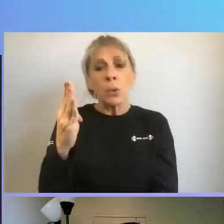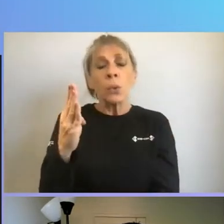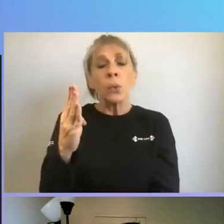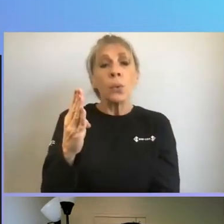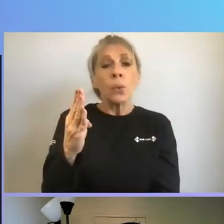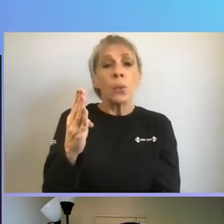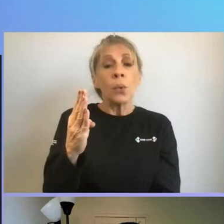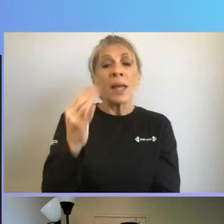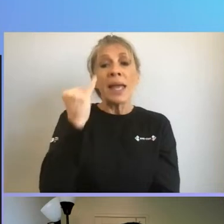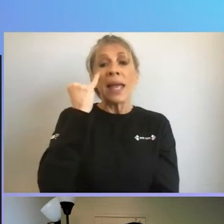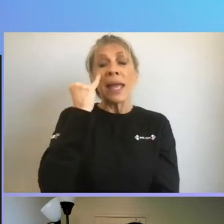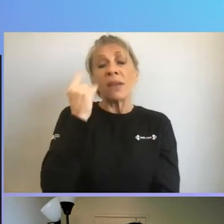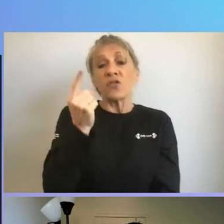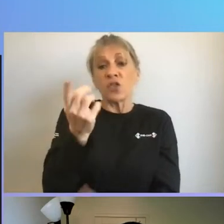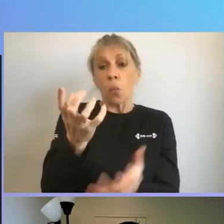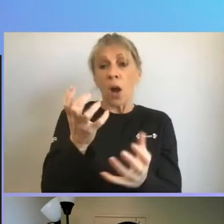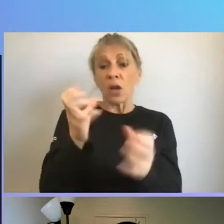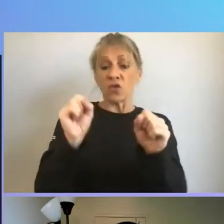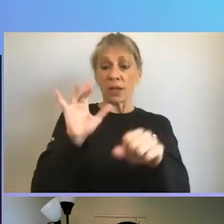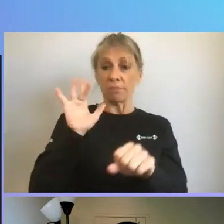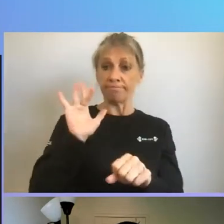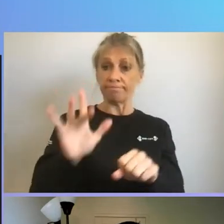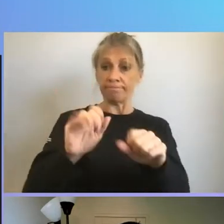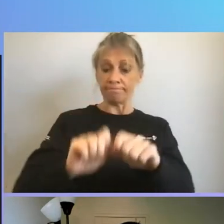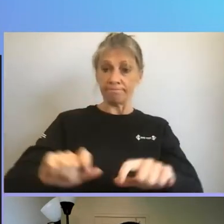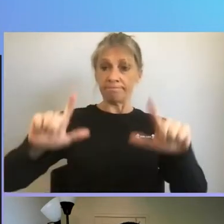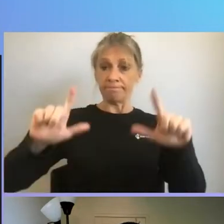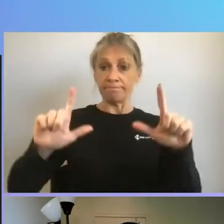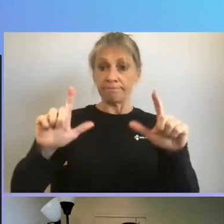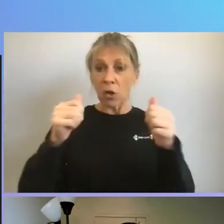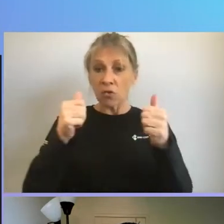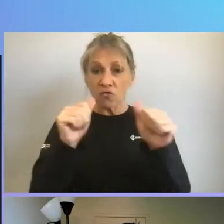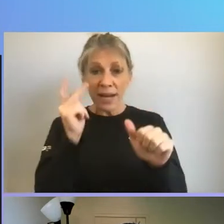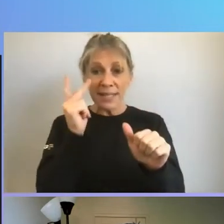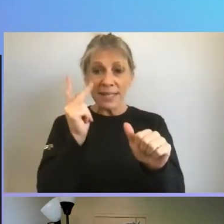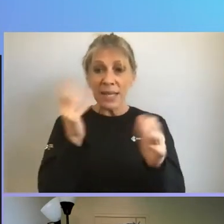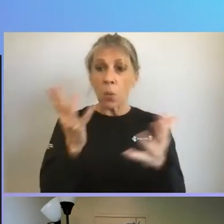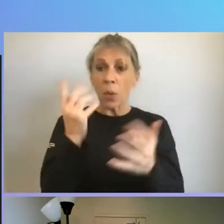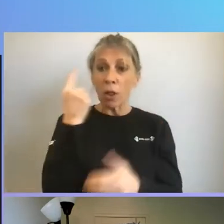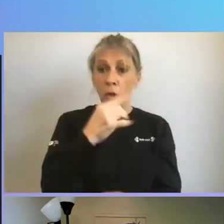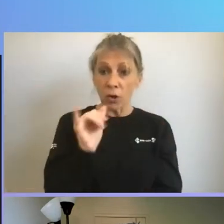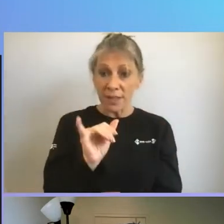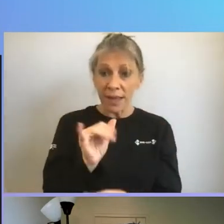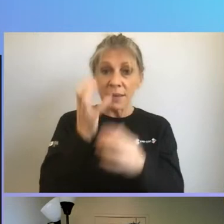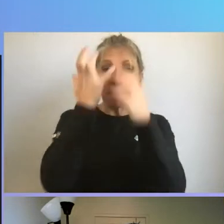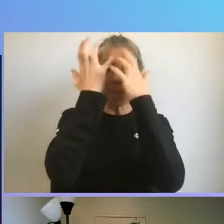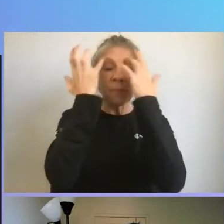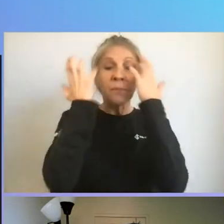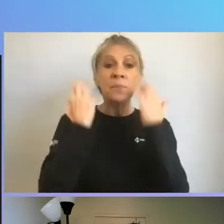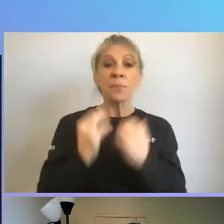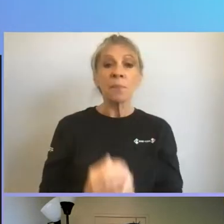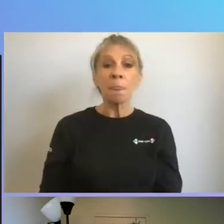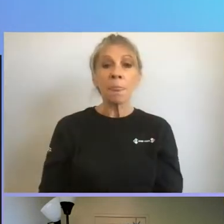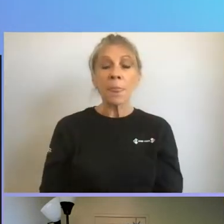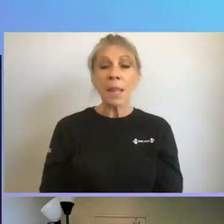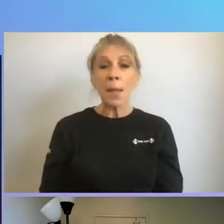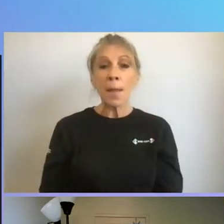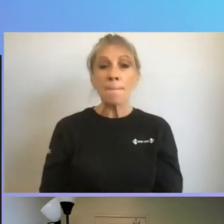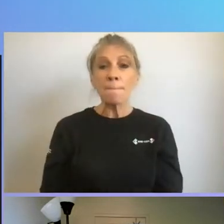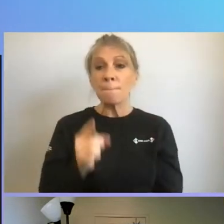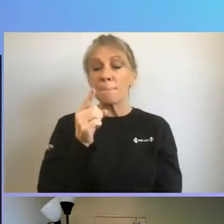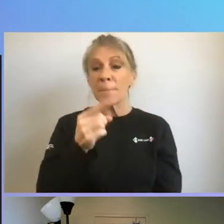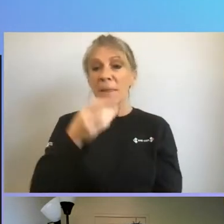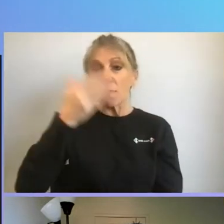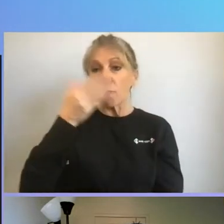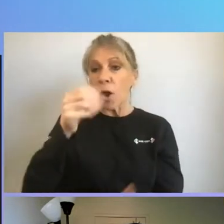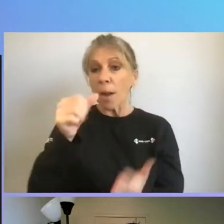if she wants, she can click on an image, try to see what that looks like on the page where